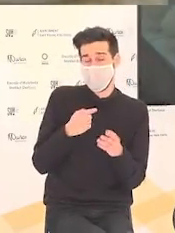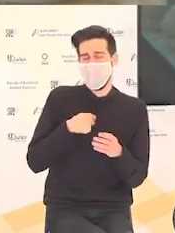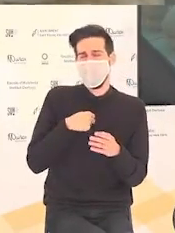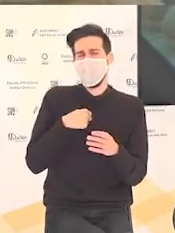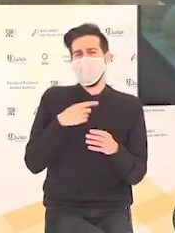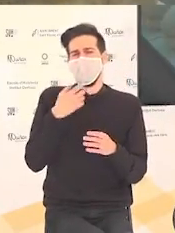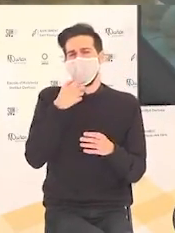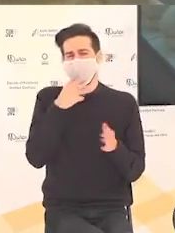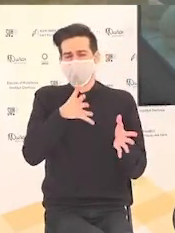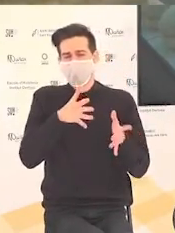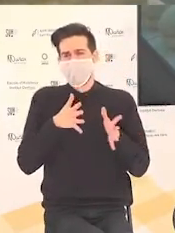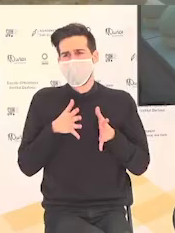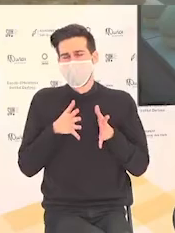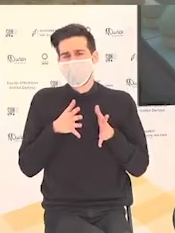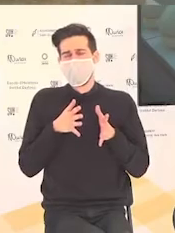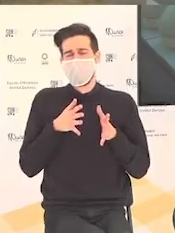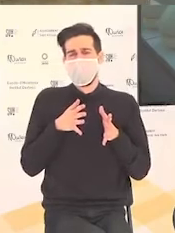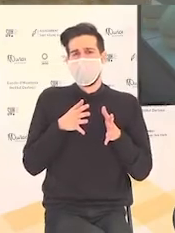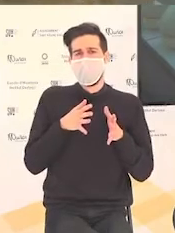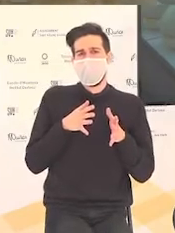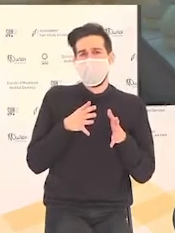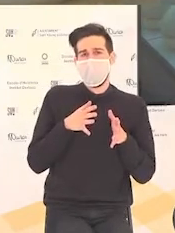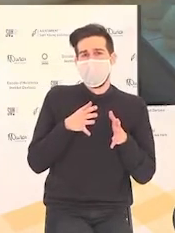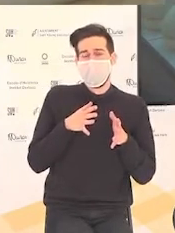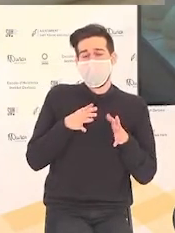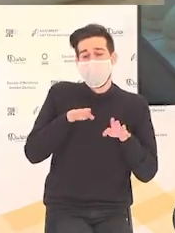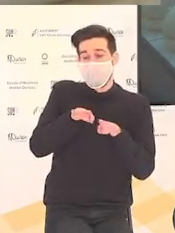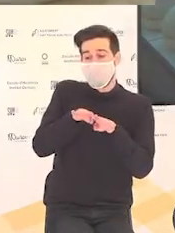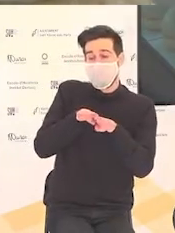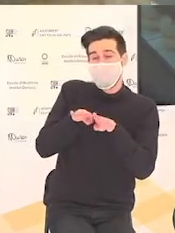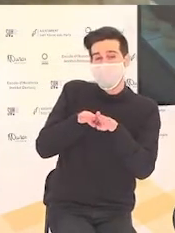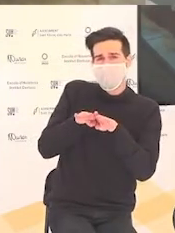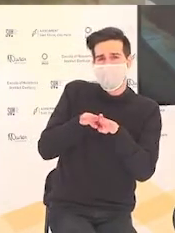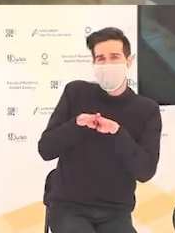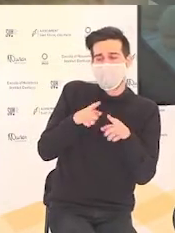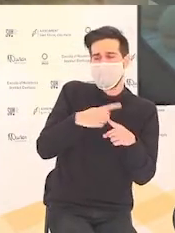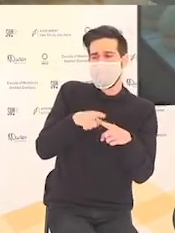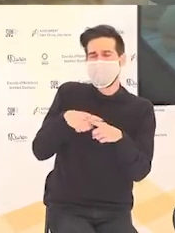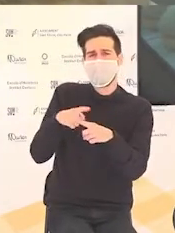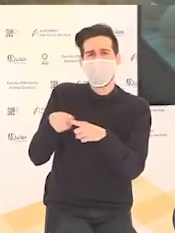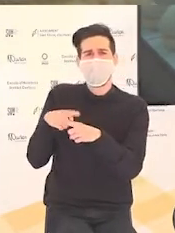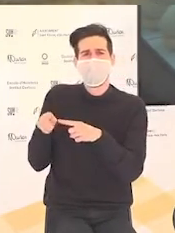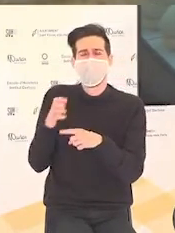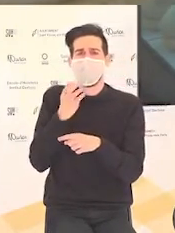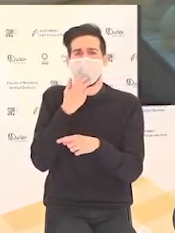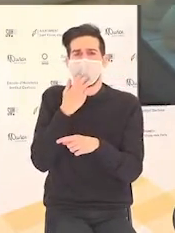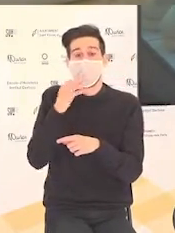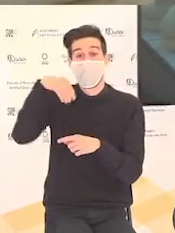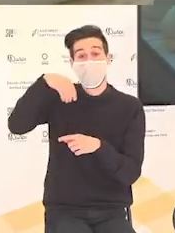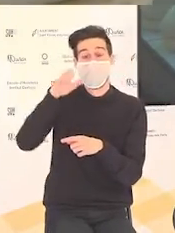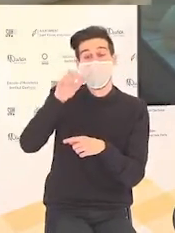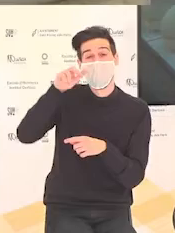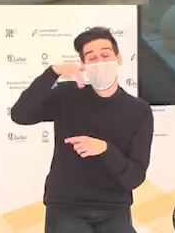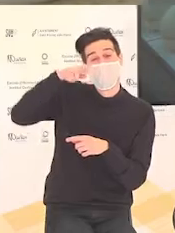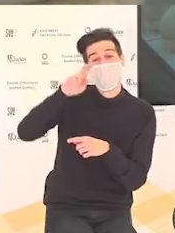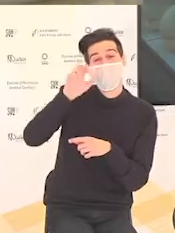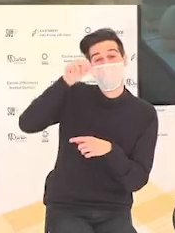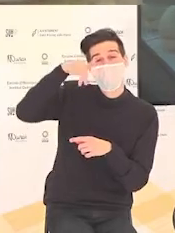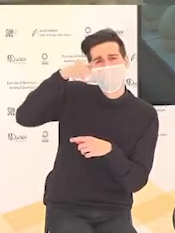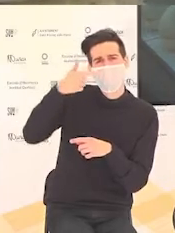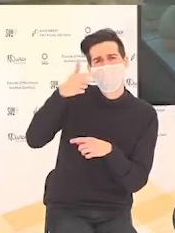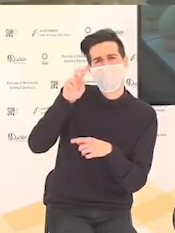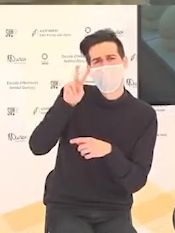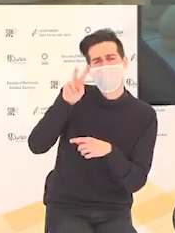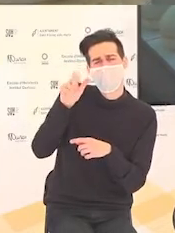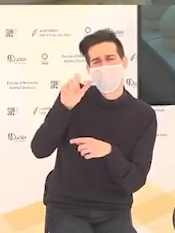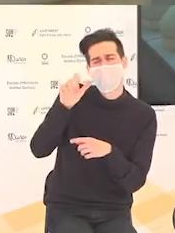sea limpio, que sea homogéneo. Aquí tenemos la base del merengue. And then you notice that the top of this is kind of like